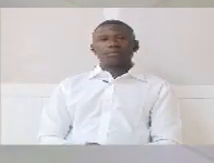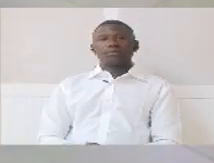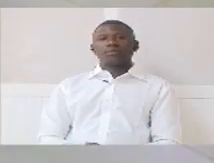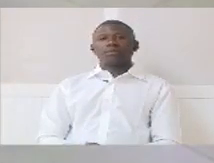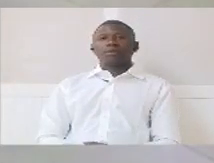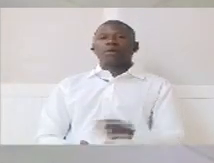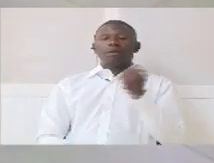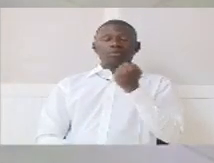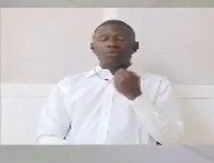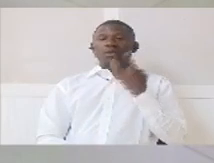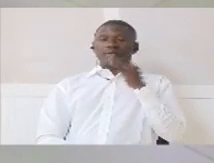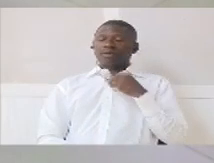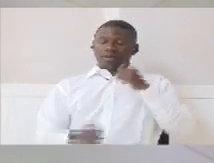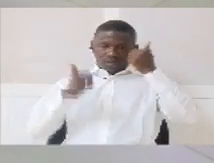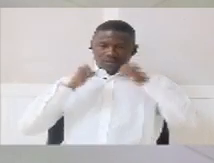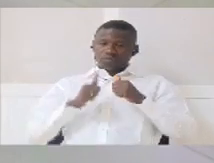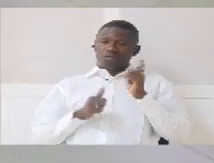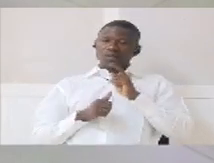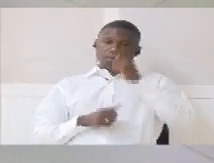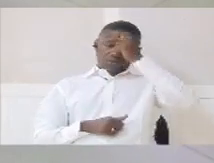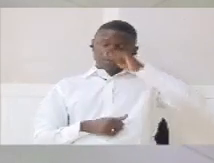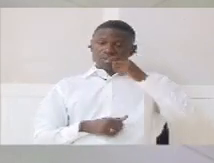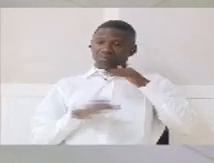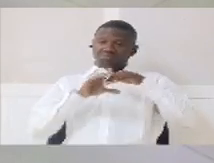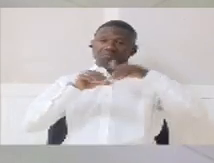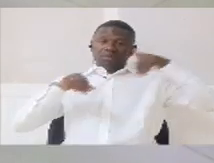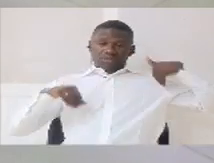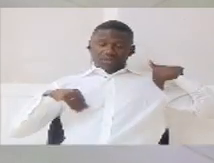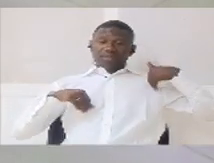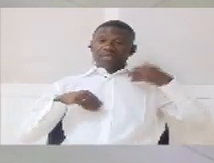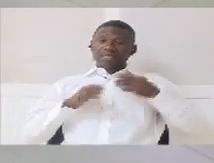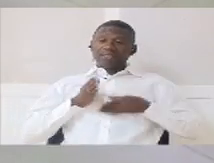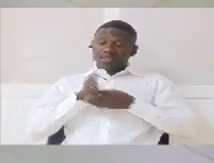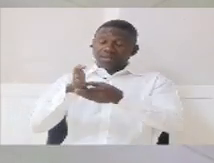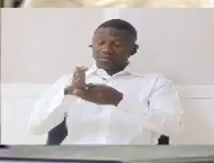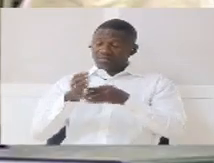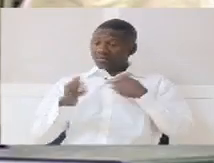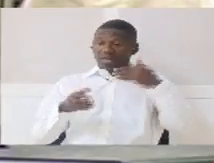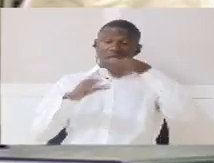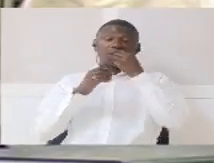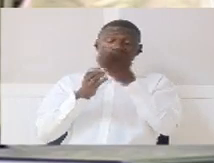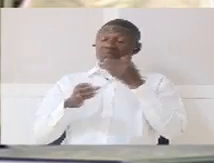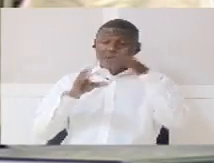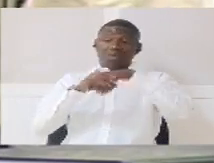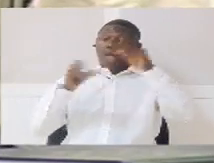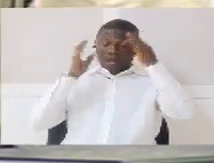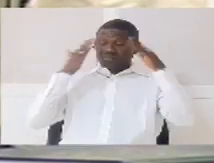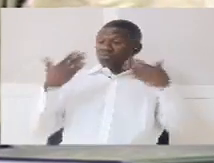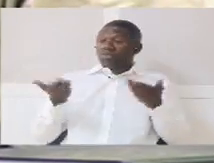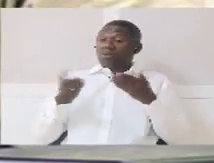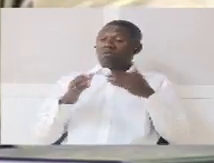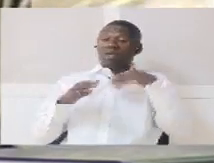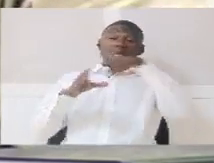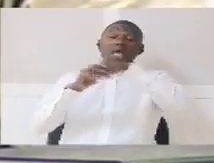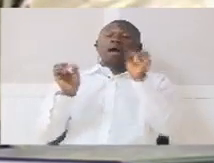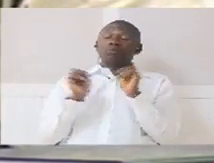because if that happens, what the police used to say is pull head, yes. That the director general will say that I was not there, so he will run away from